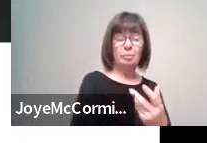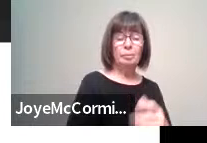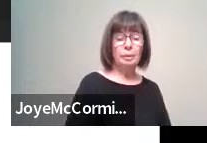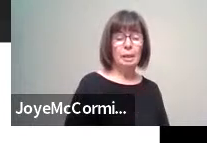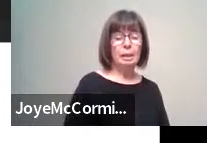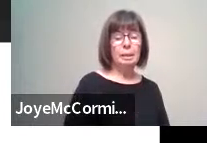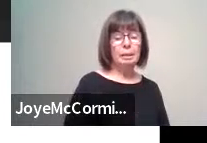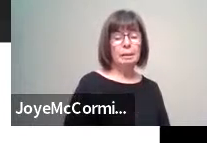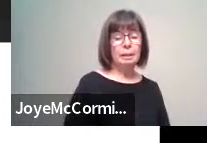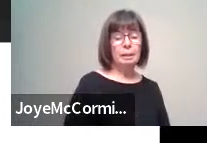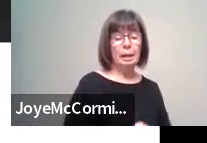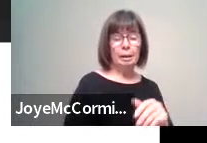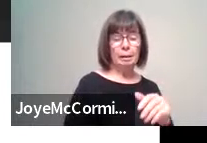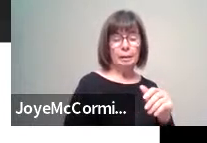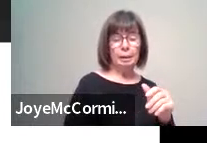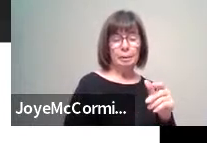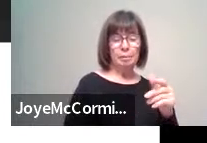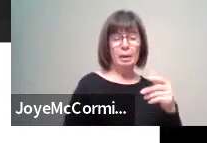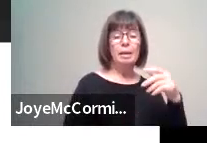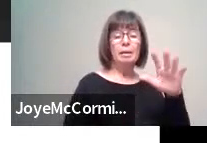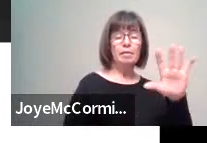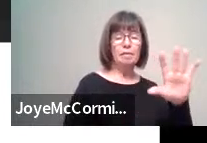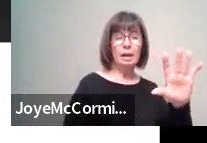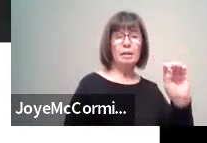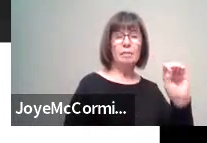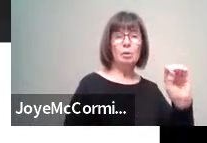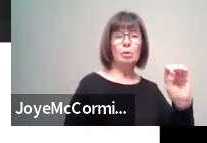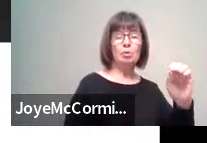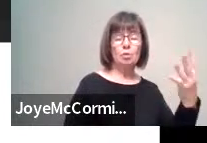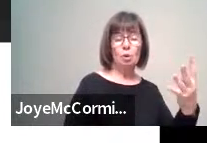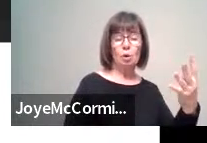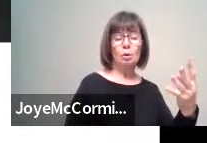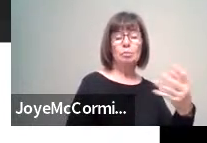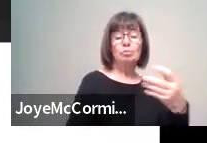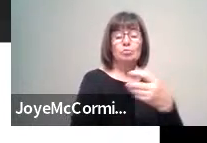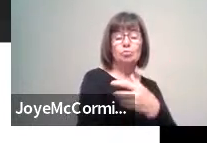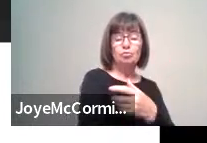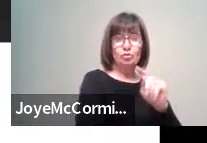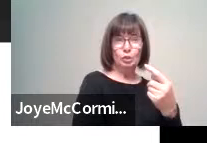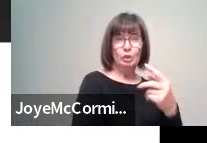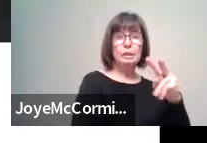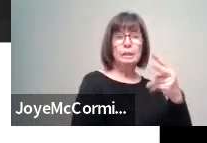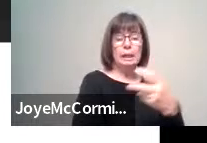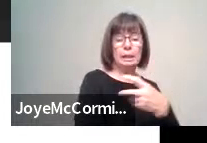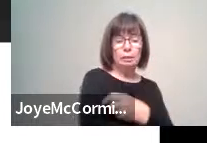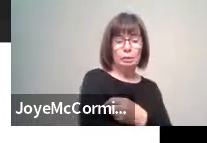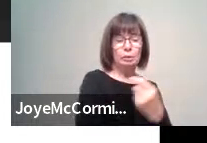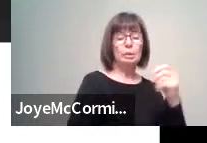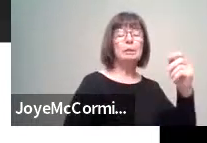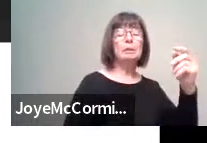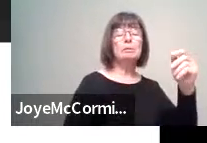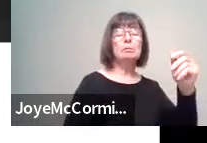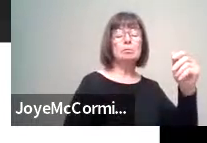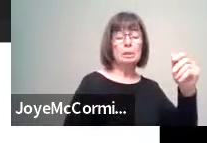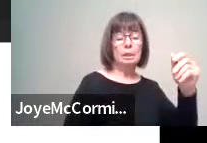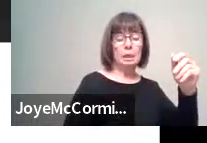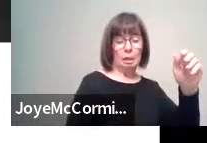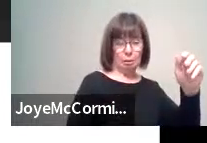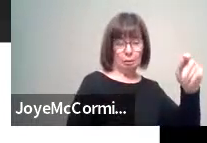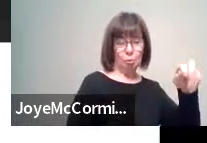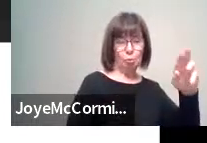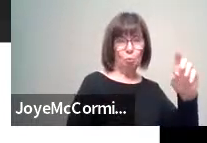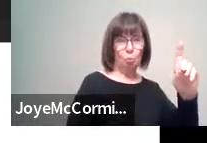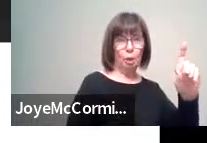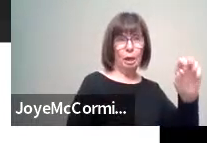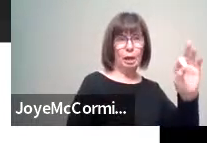Fest. And we are still participating in the regional pods at Steamworks every Wednesday. I would like